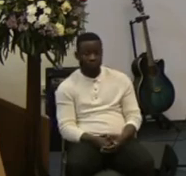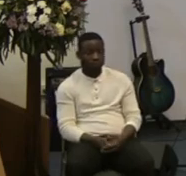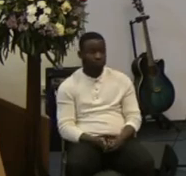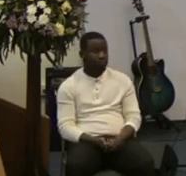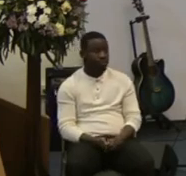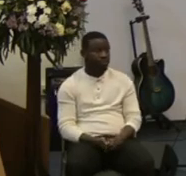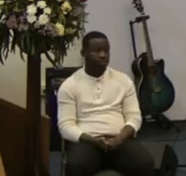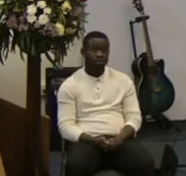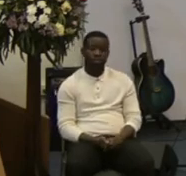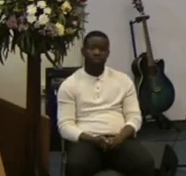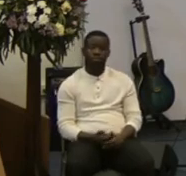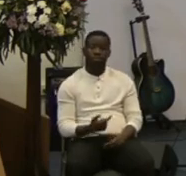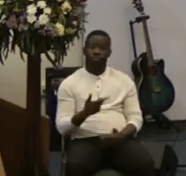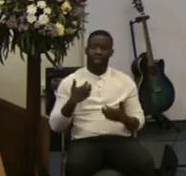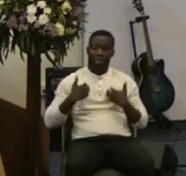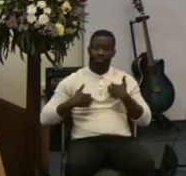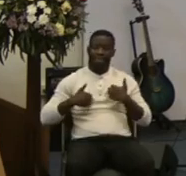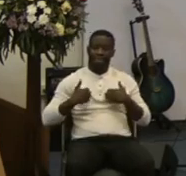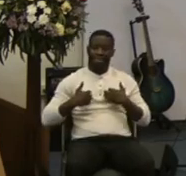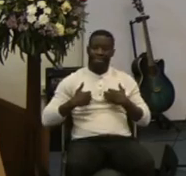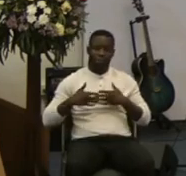The charismatic renewal movement